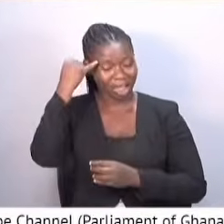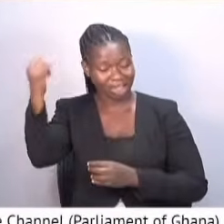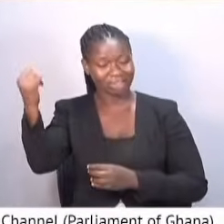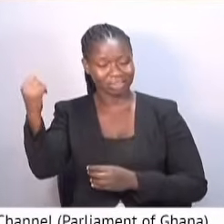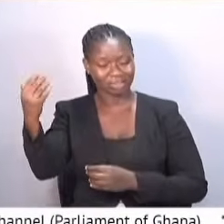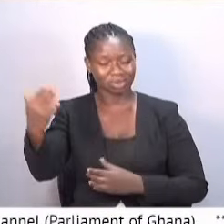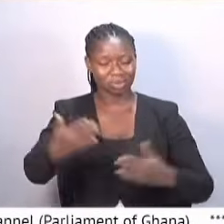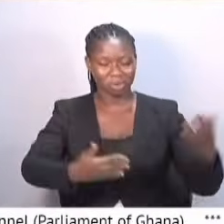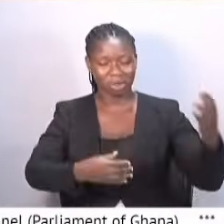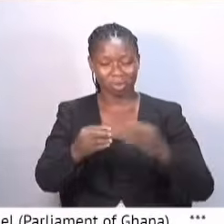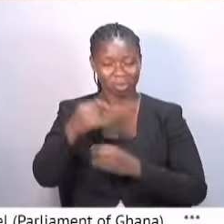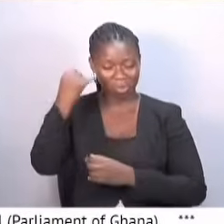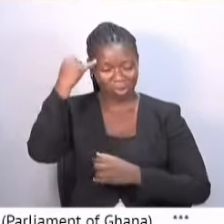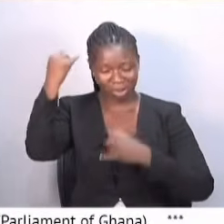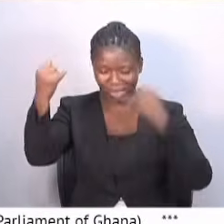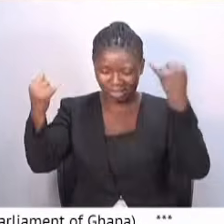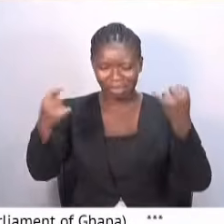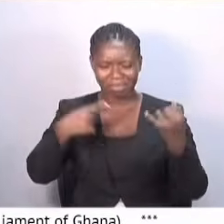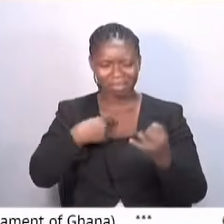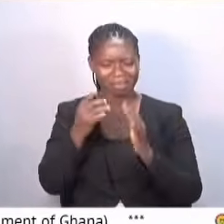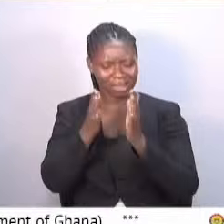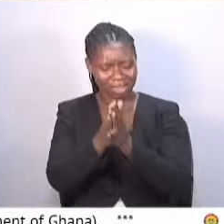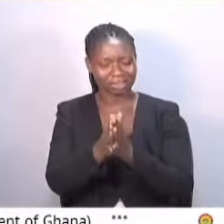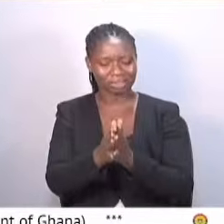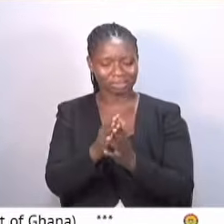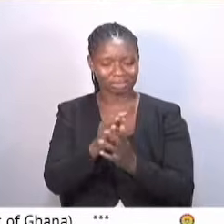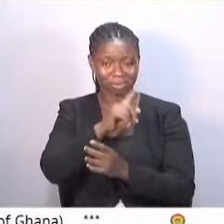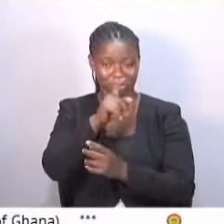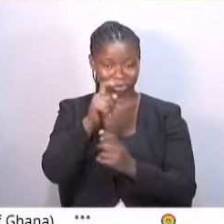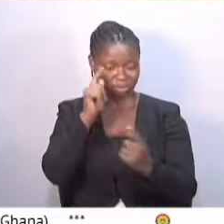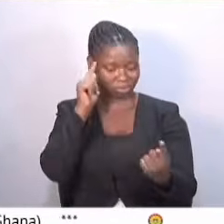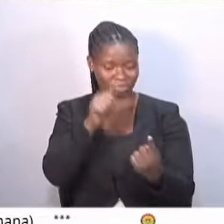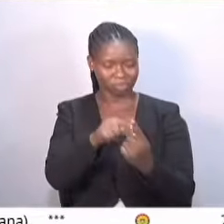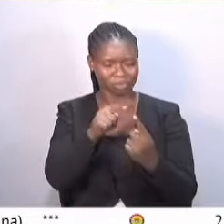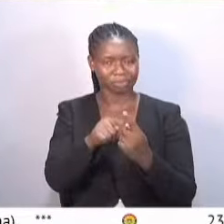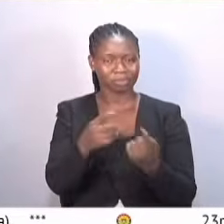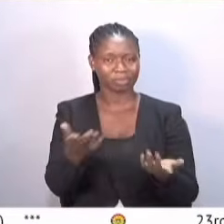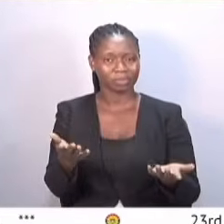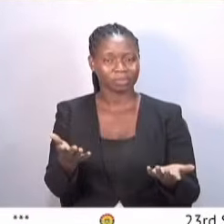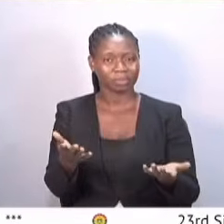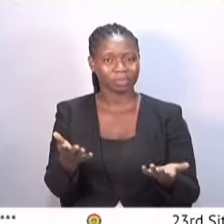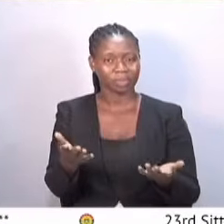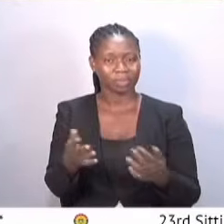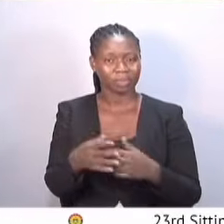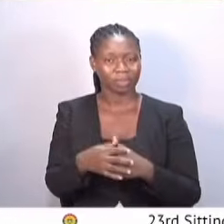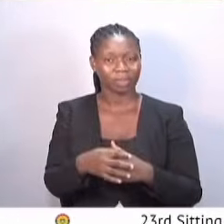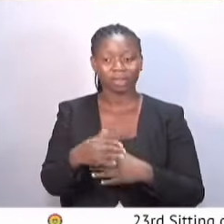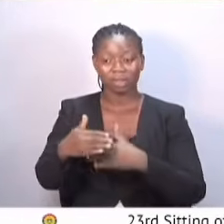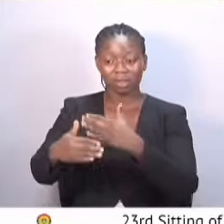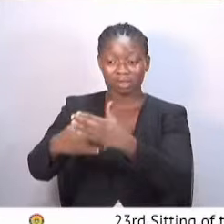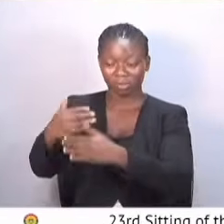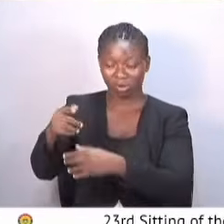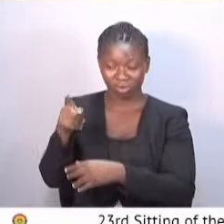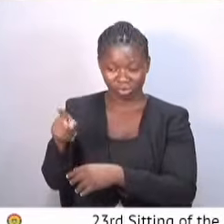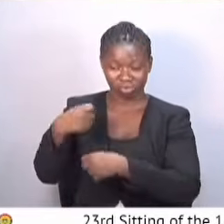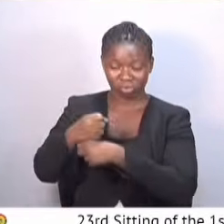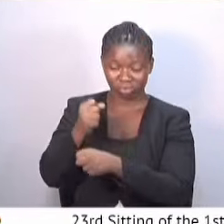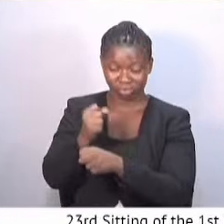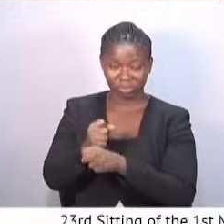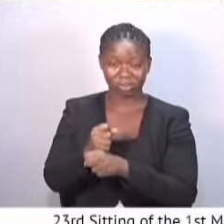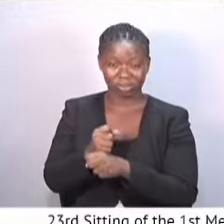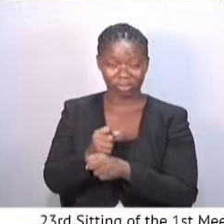ideas. And I'm saying, my question is very specific, that the progress that you have